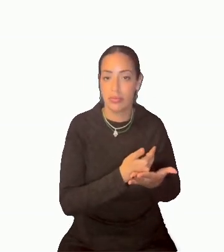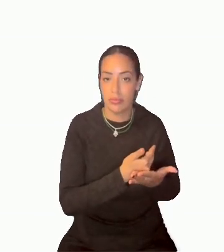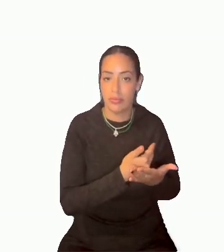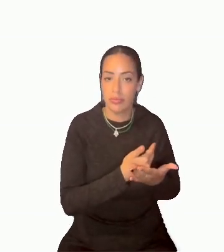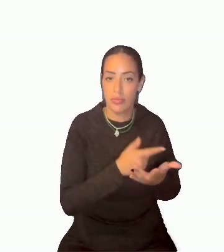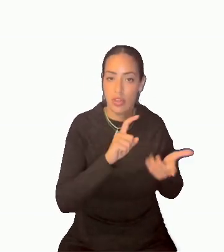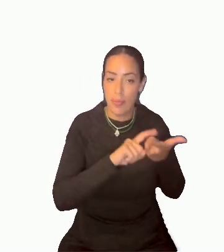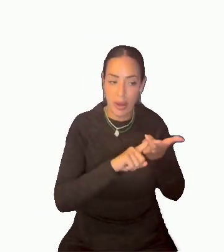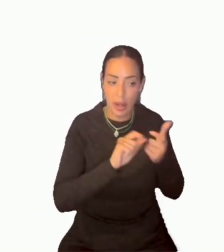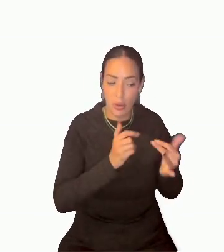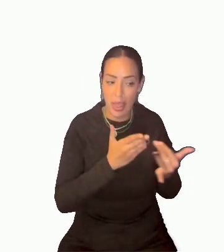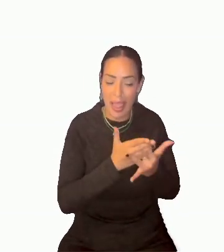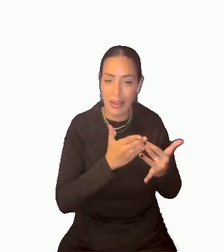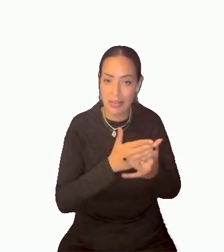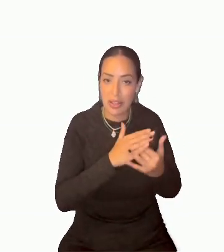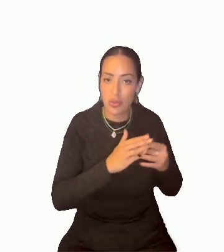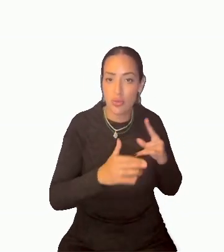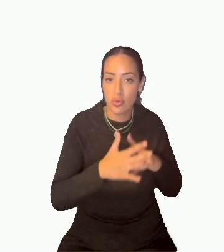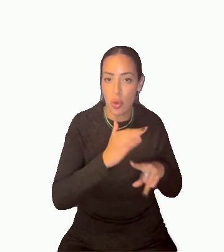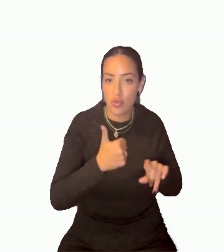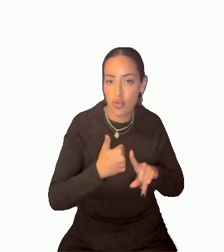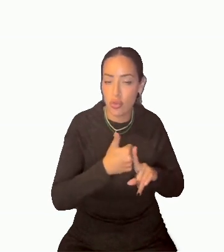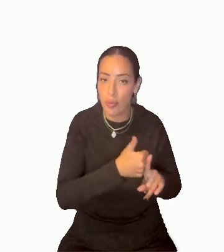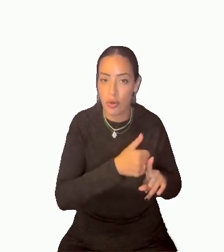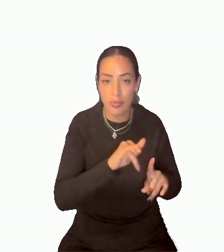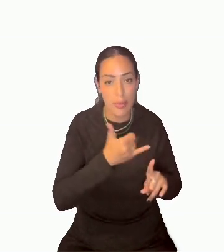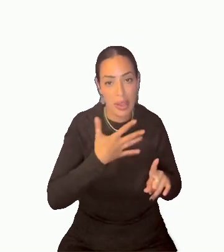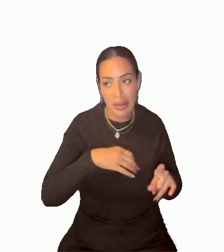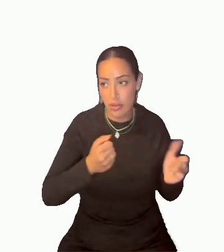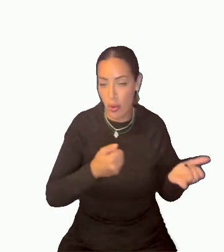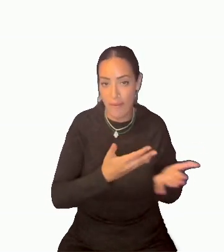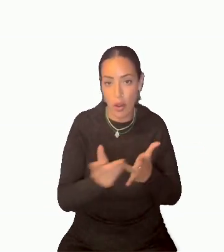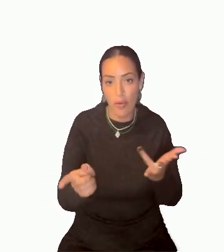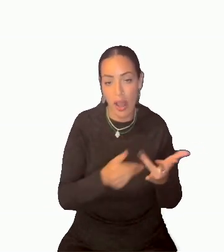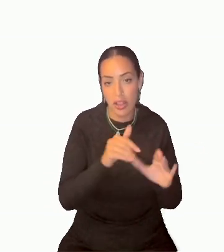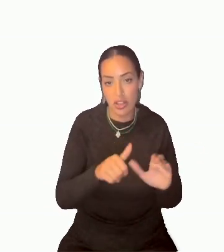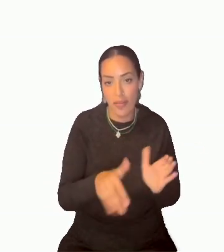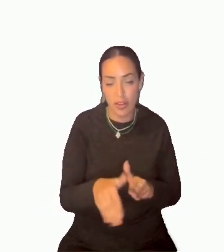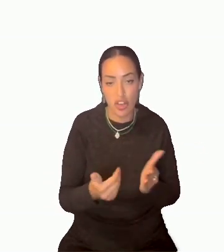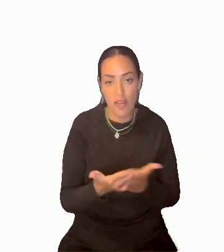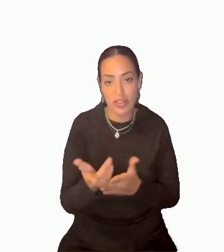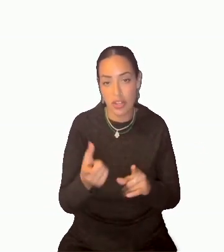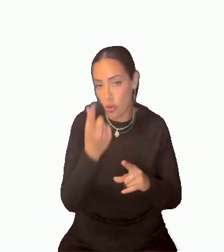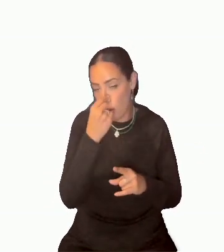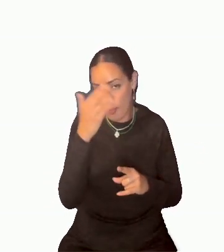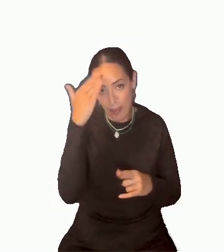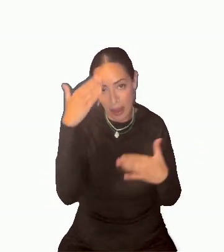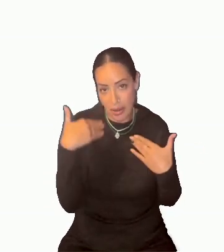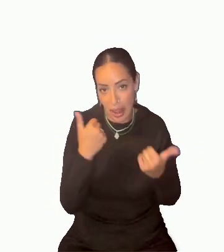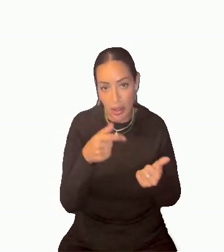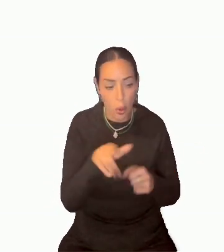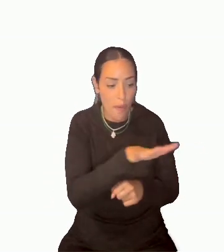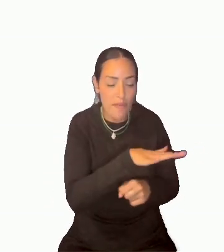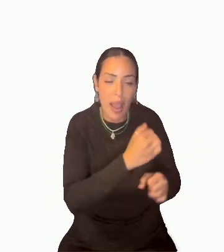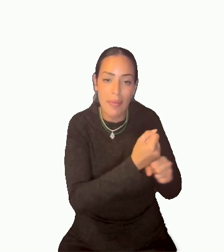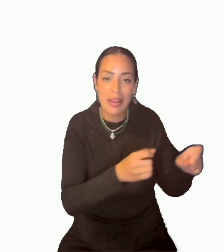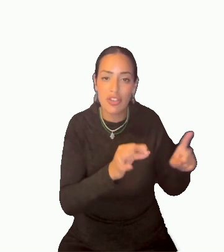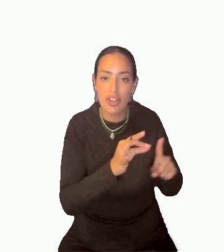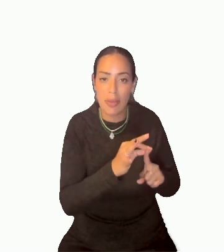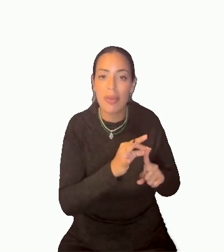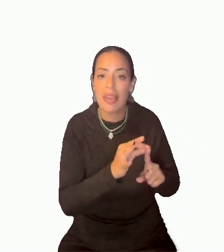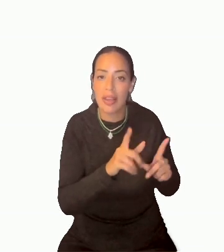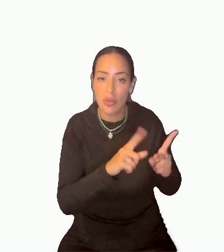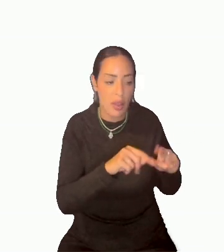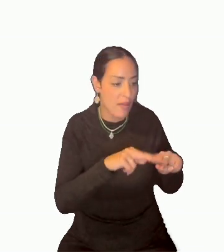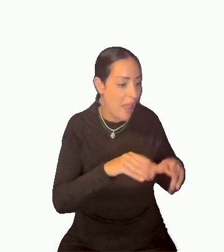social support, you may need to involve other professional services such as mental health services or the family's GP to help to address